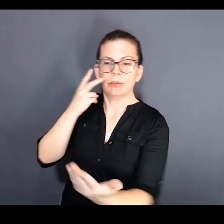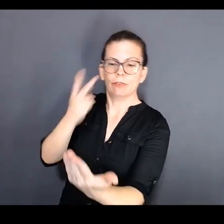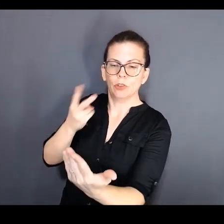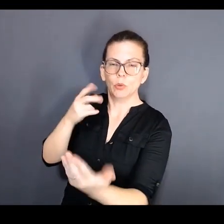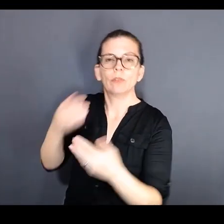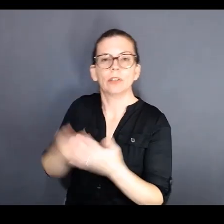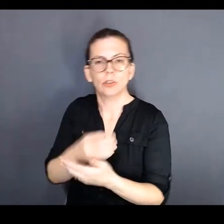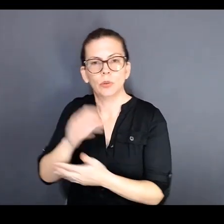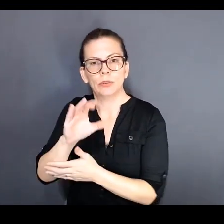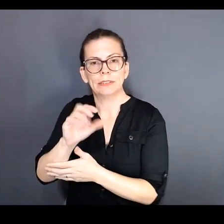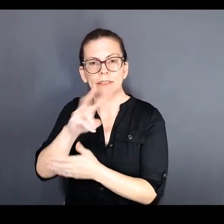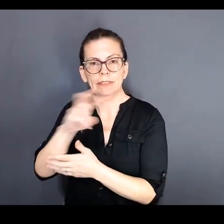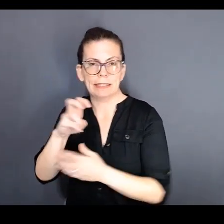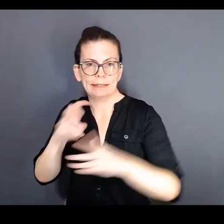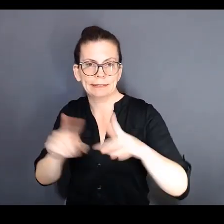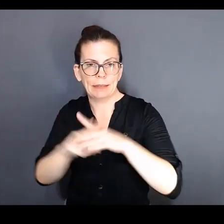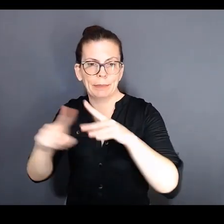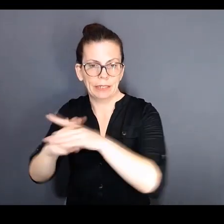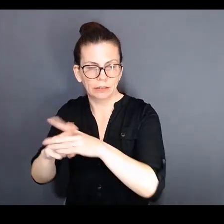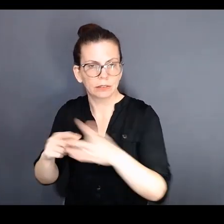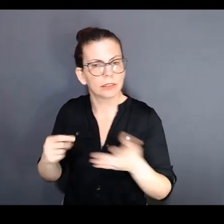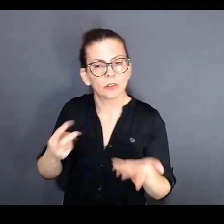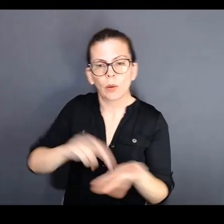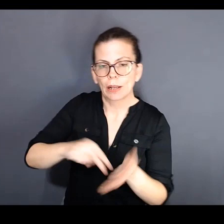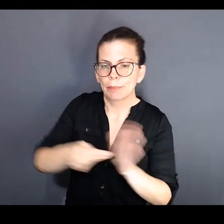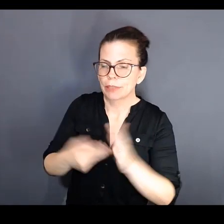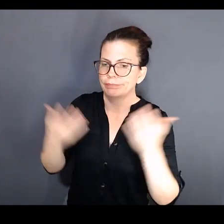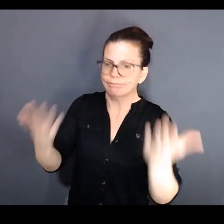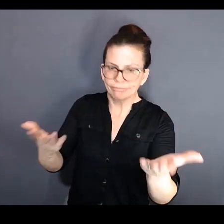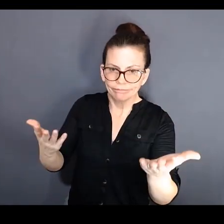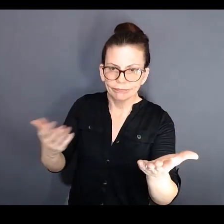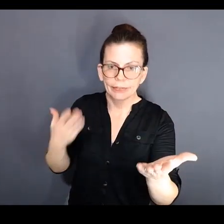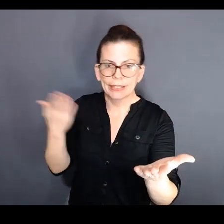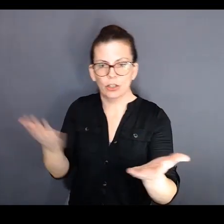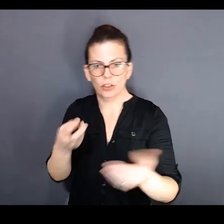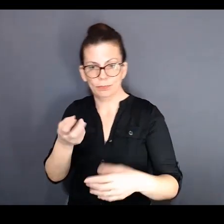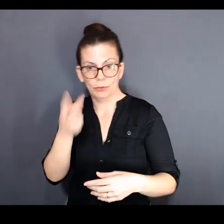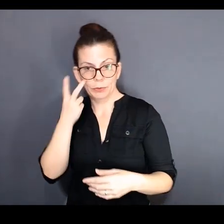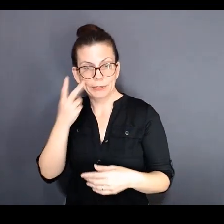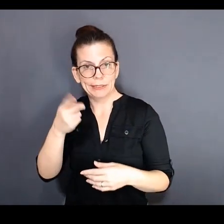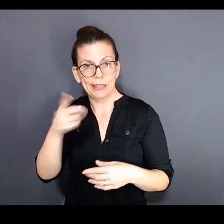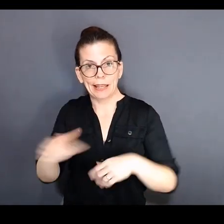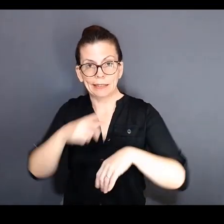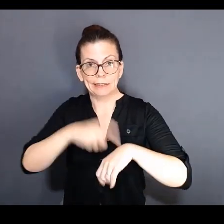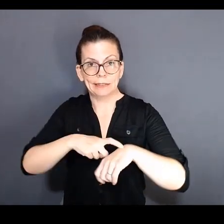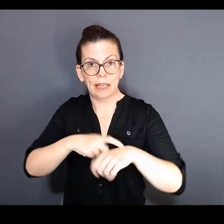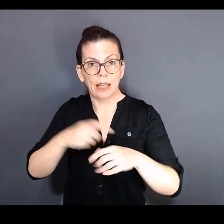customers that real-time view of the new CVEs that come in. So what I mean by that is,